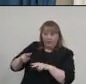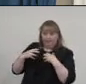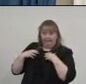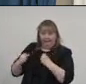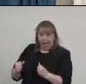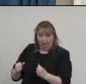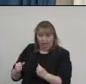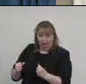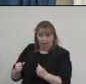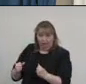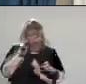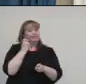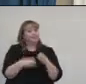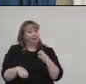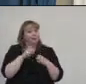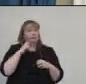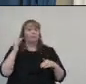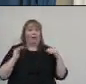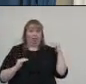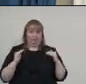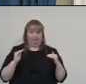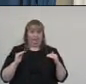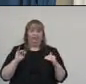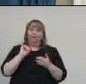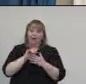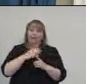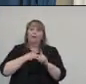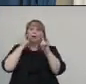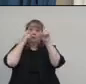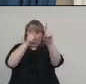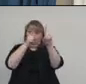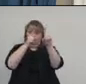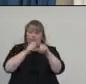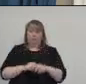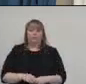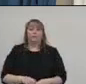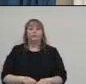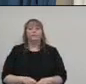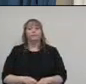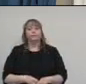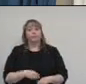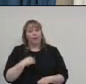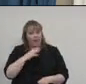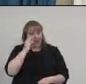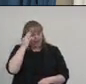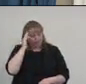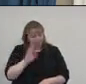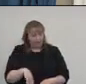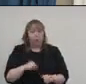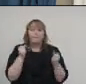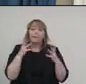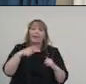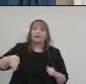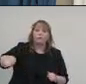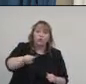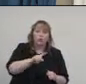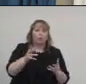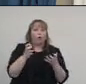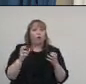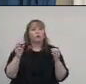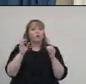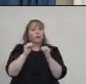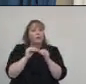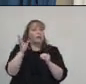or services can open, such as contact services from any hair